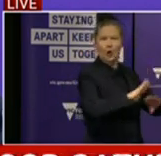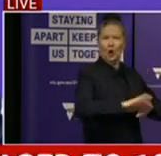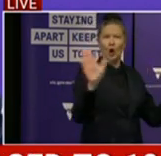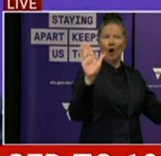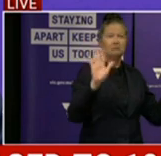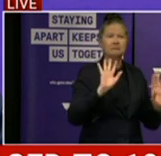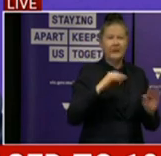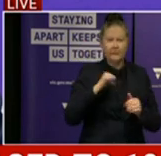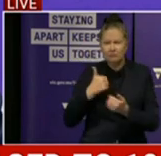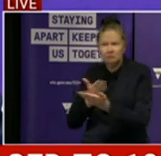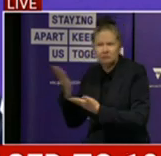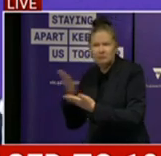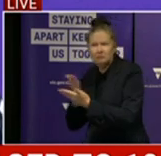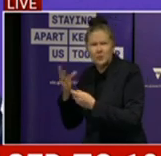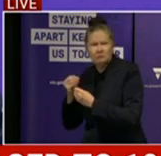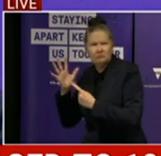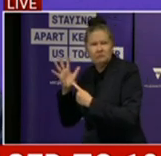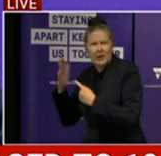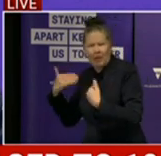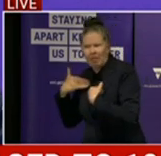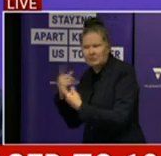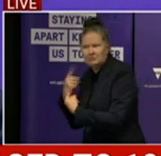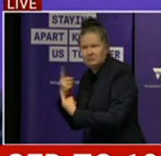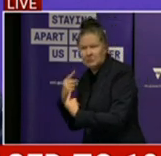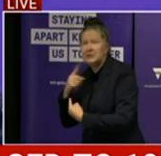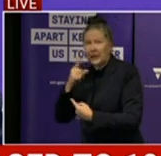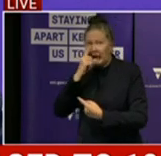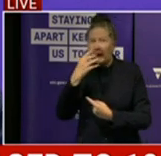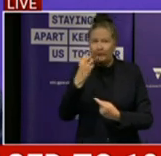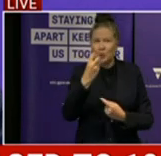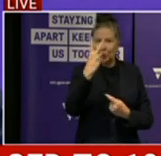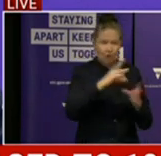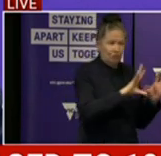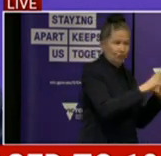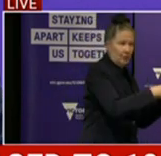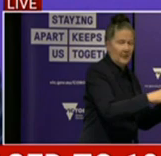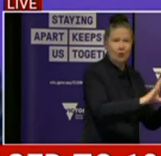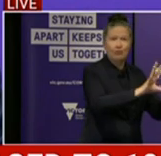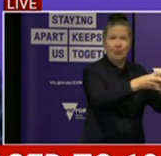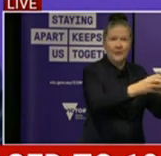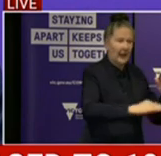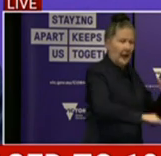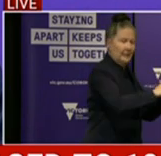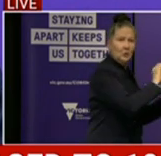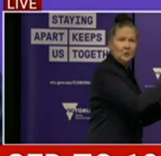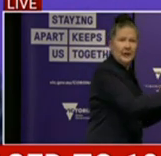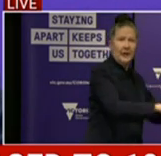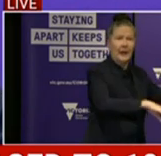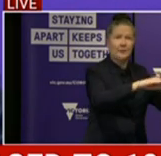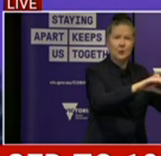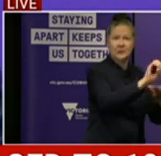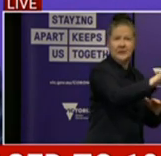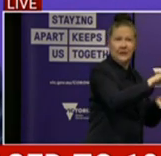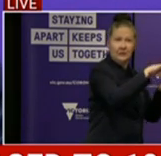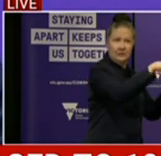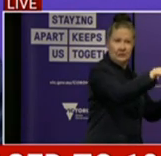health advice confirms that we can have 2 groups of up to 10 each. That is significant. I'm not